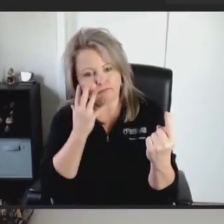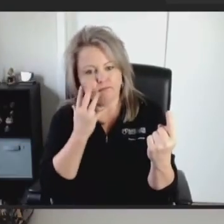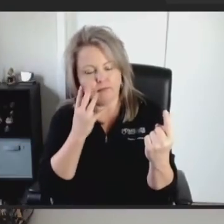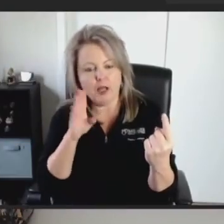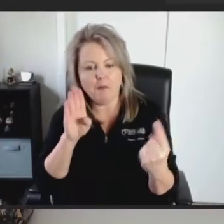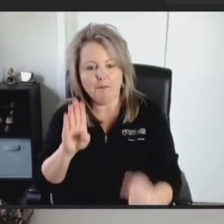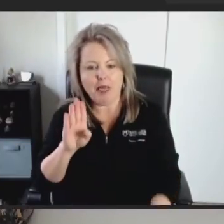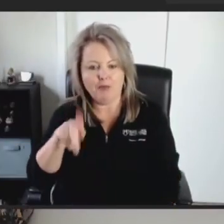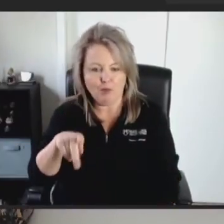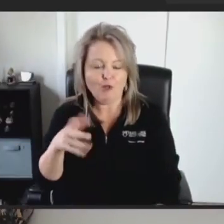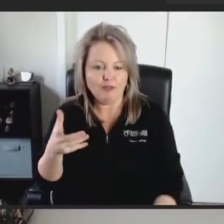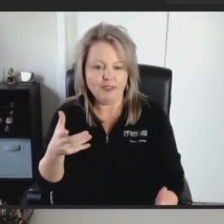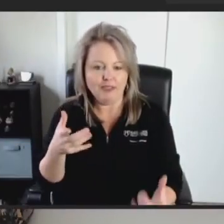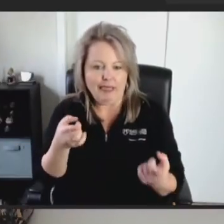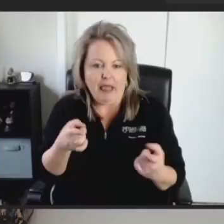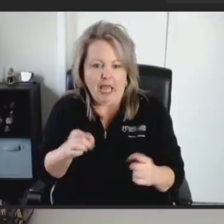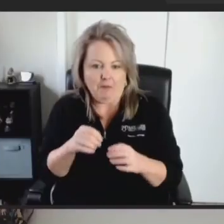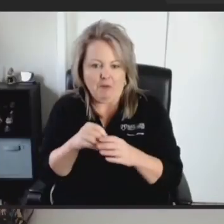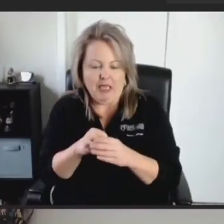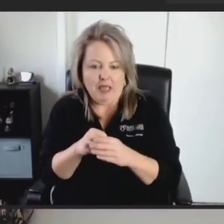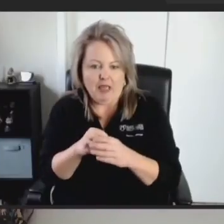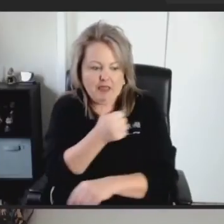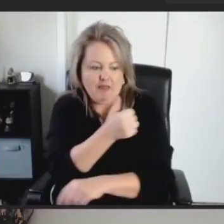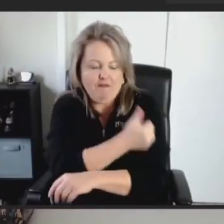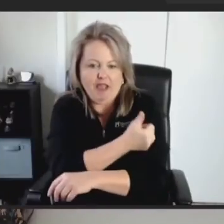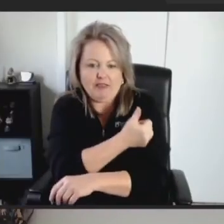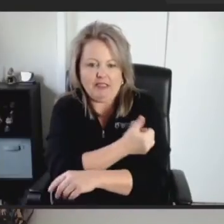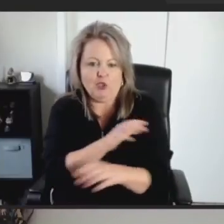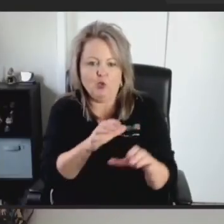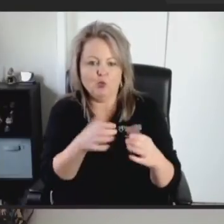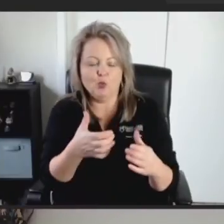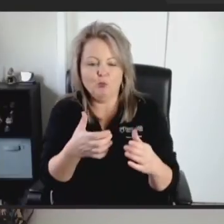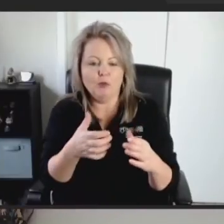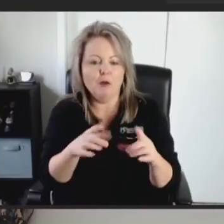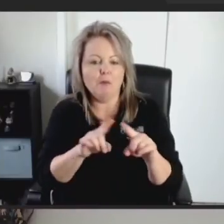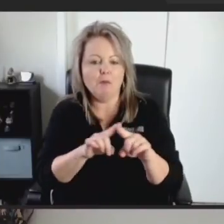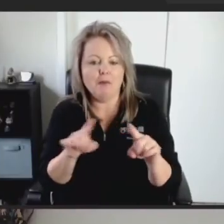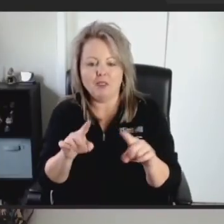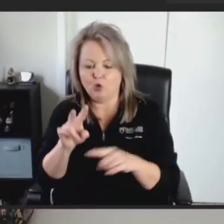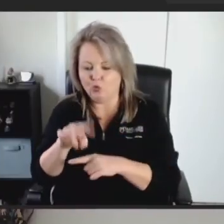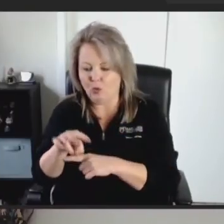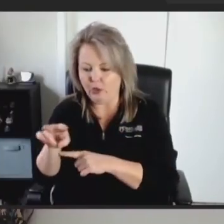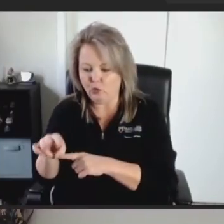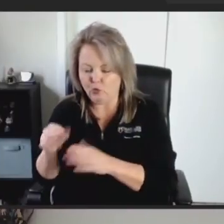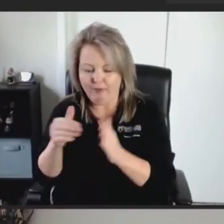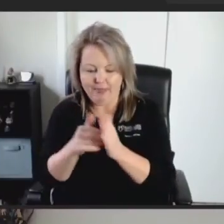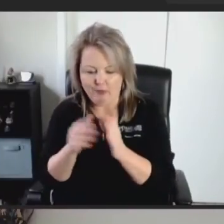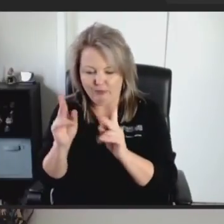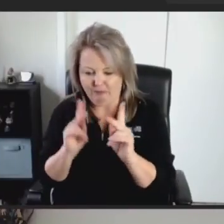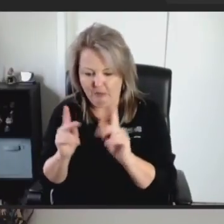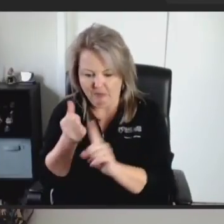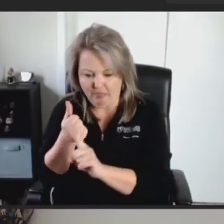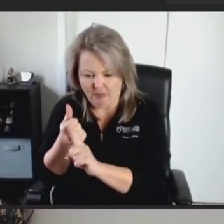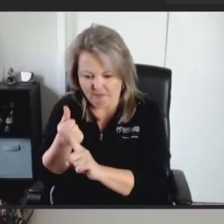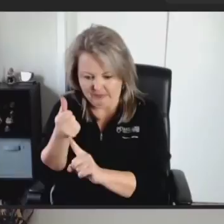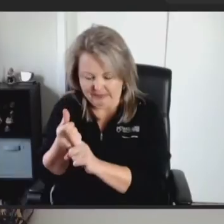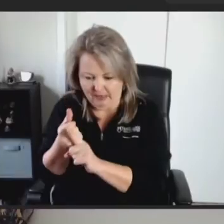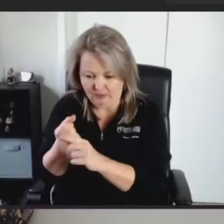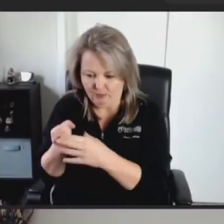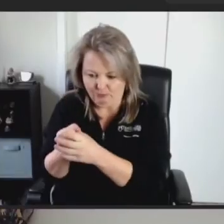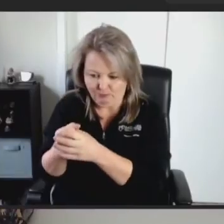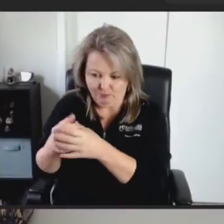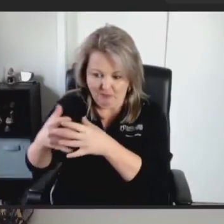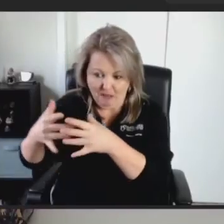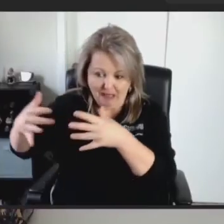that happened to be in the vaccine group. But there was about 22,000 people in that group. When you do